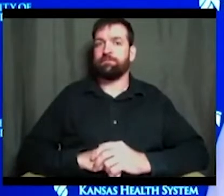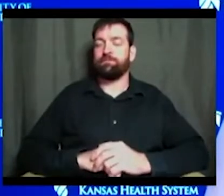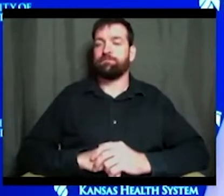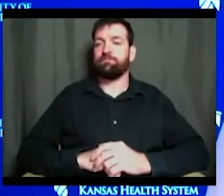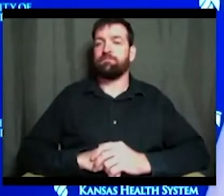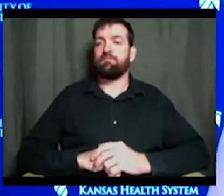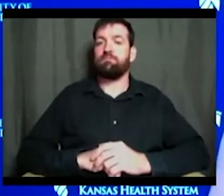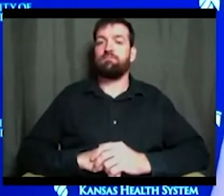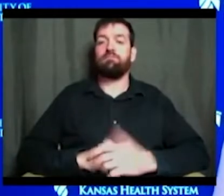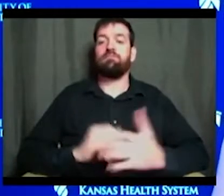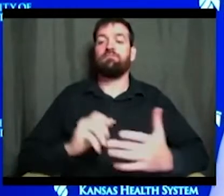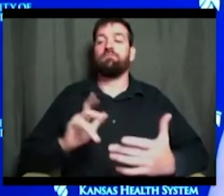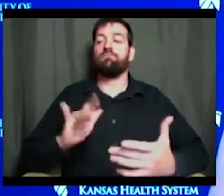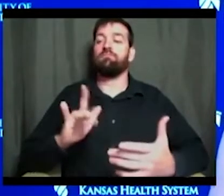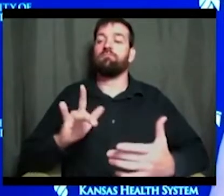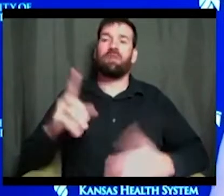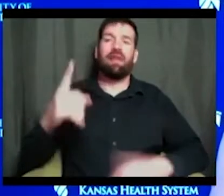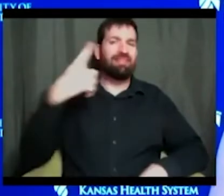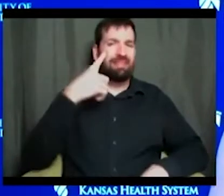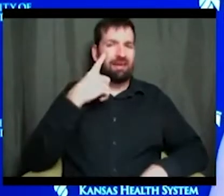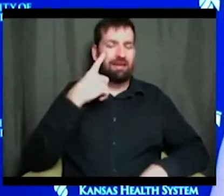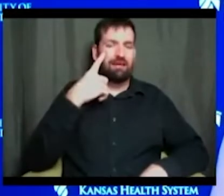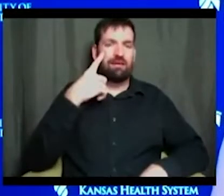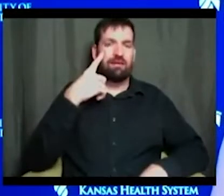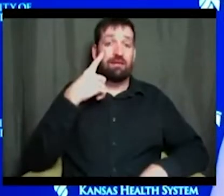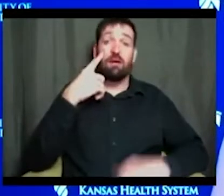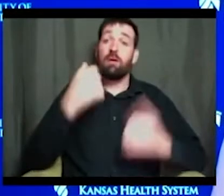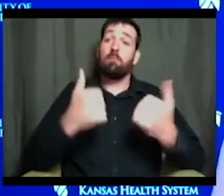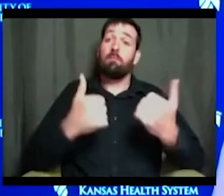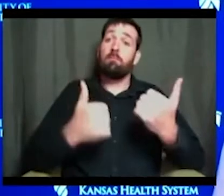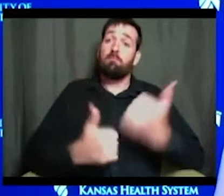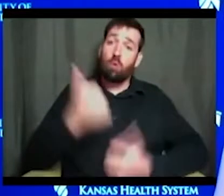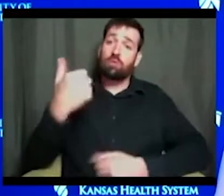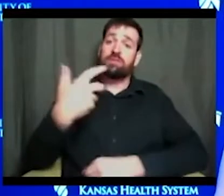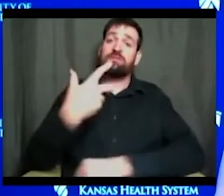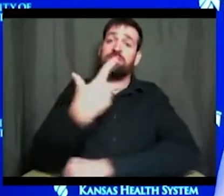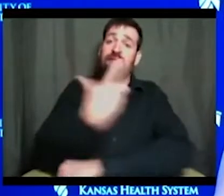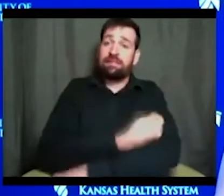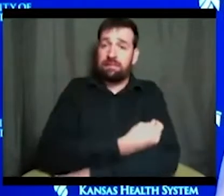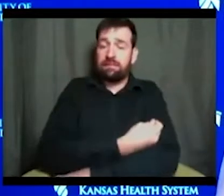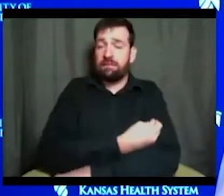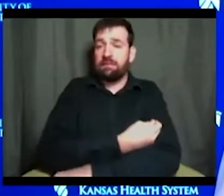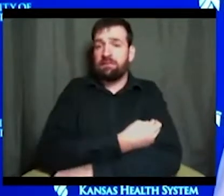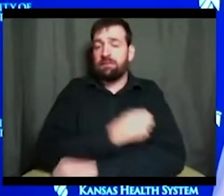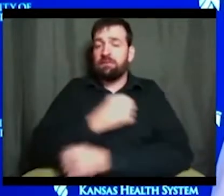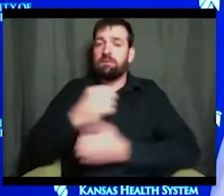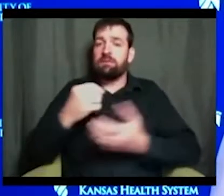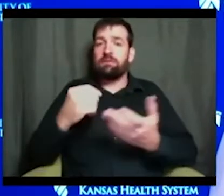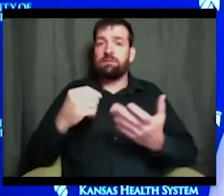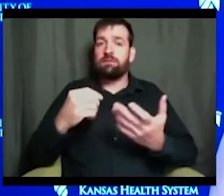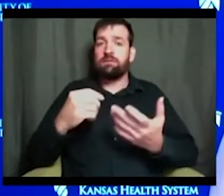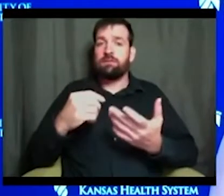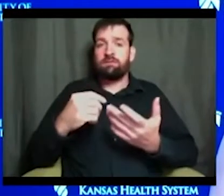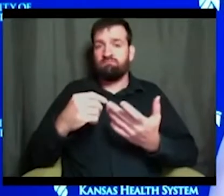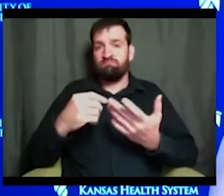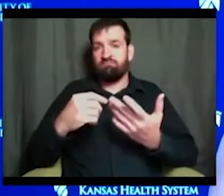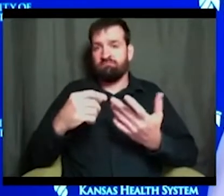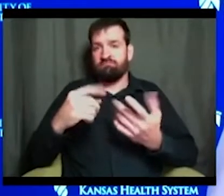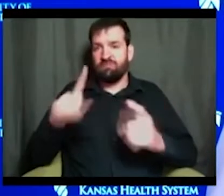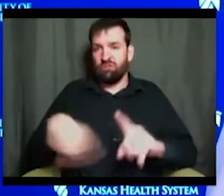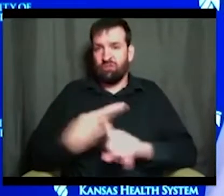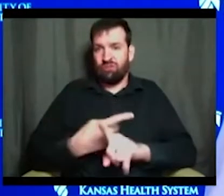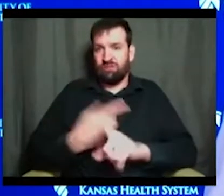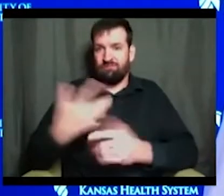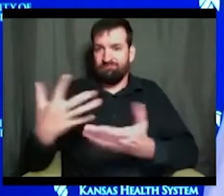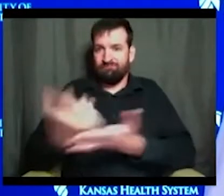Basically, I think it's actually for most all the vaccines you can. It's just a matter of being able to get the vaccine, being